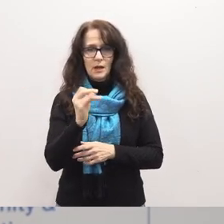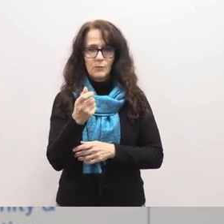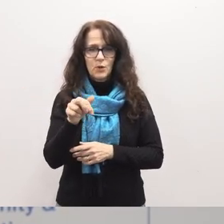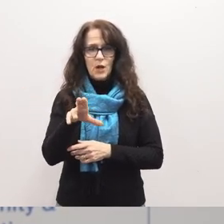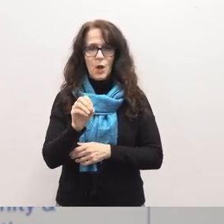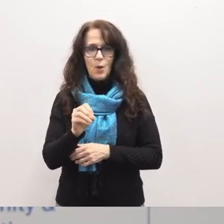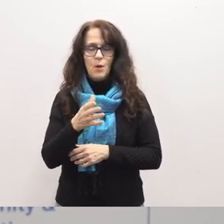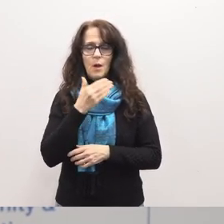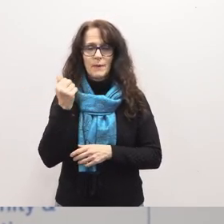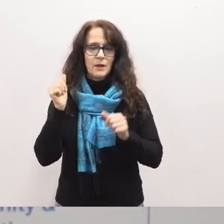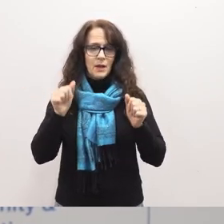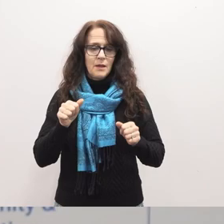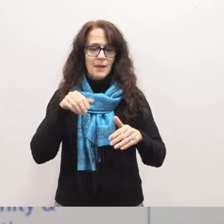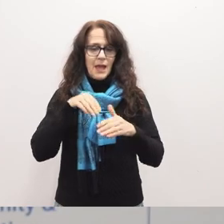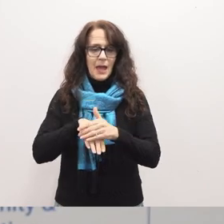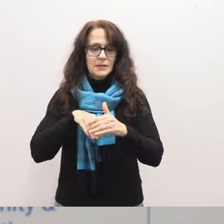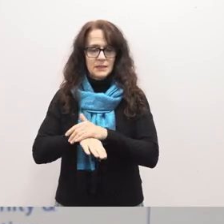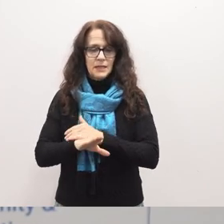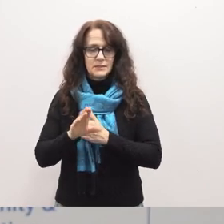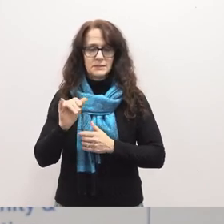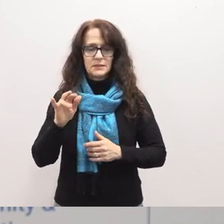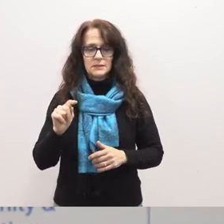are better able to access it.